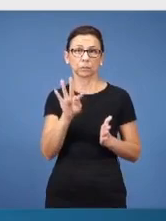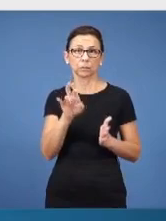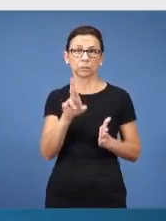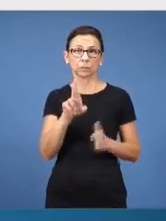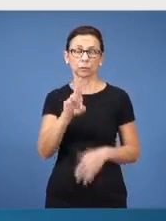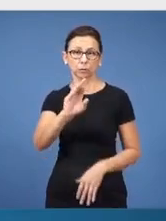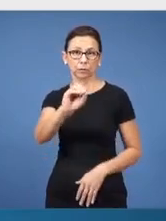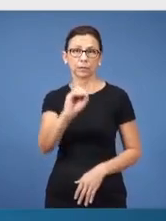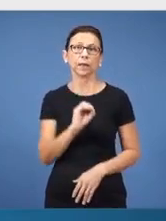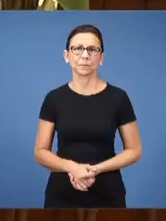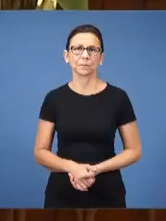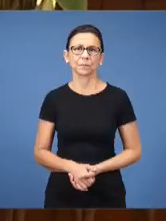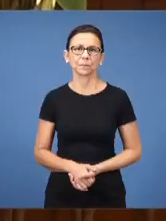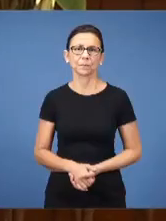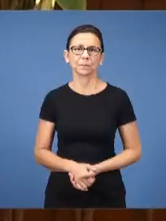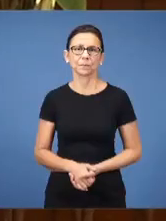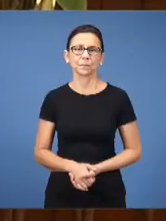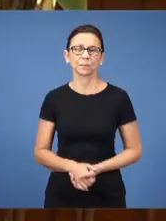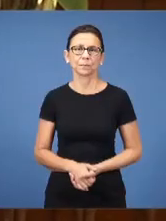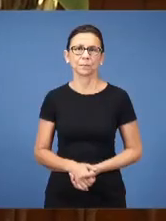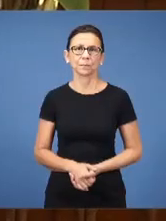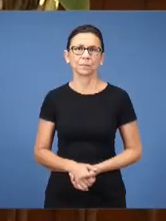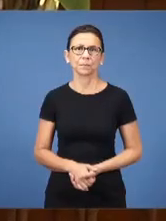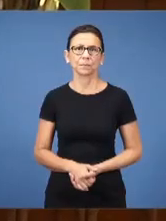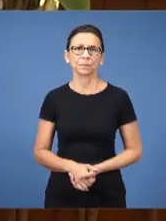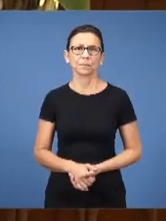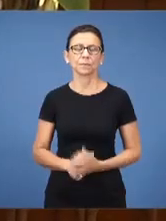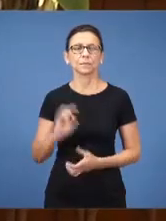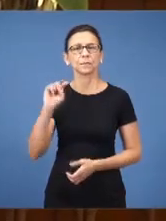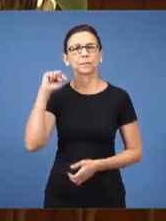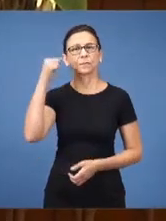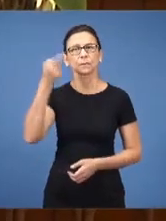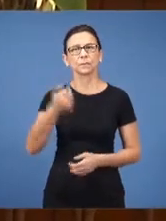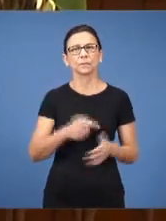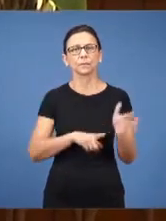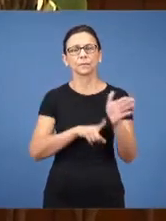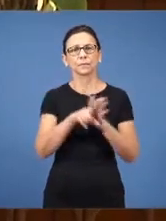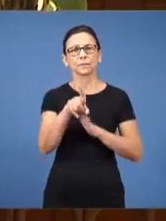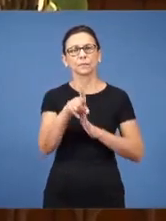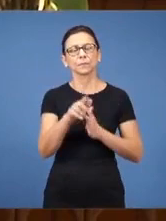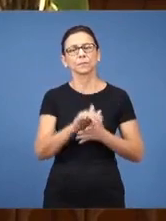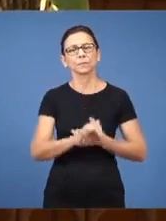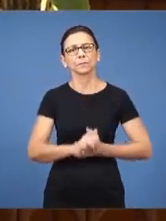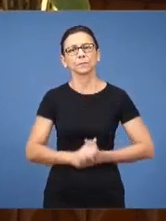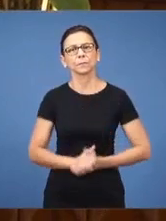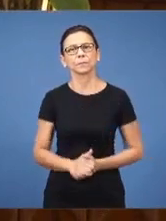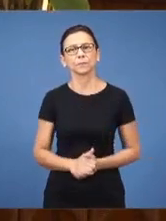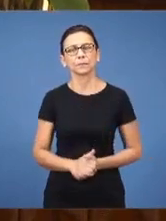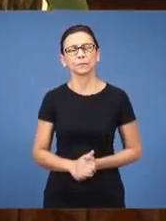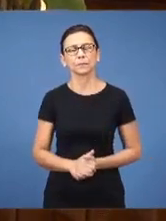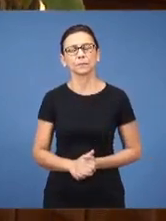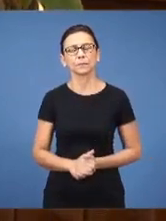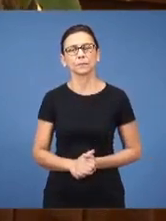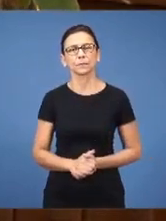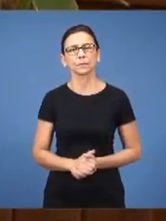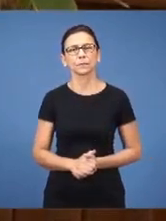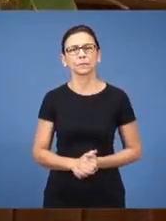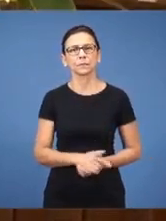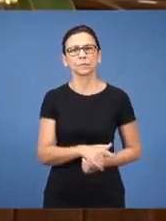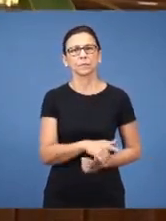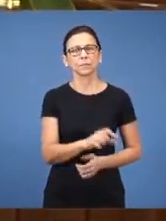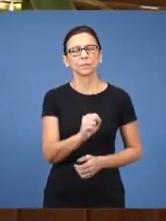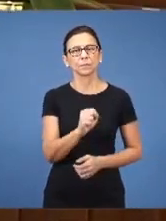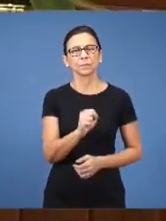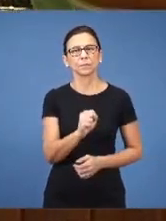The work of the Spirit is not the flesh. So let's go to the next question. What is the Church of